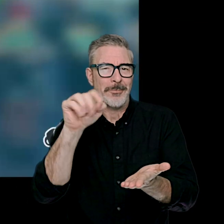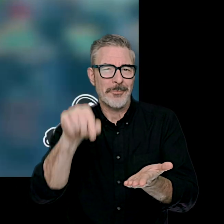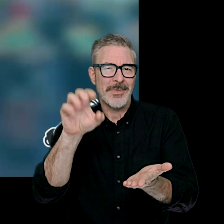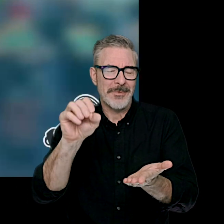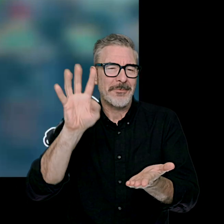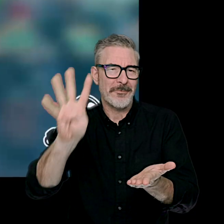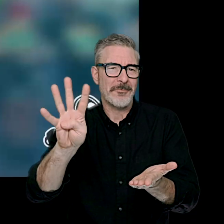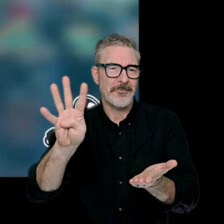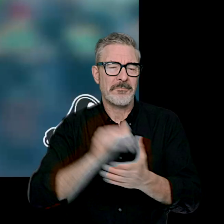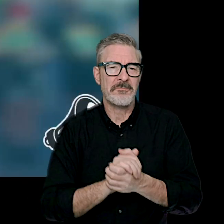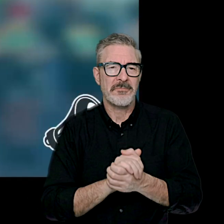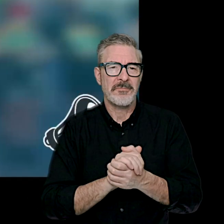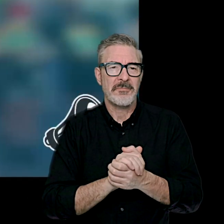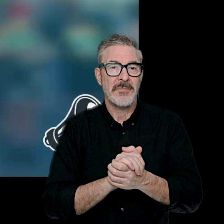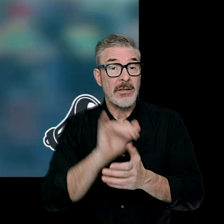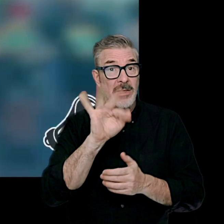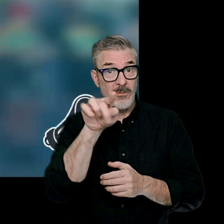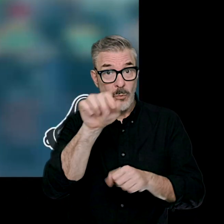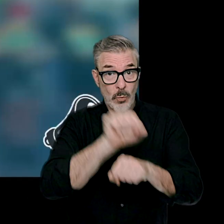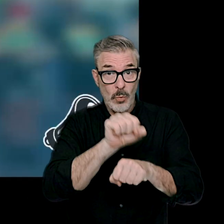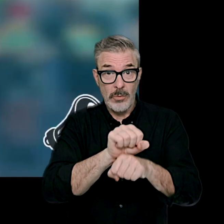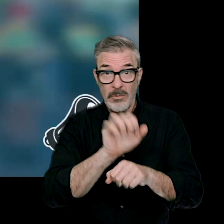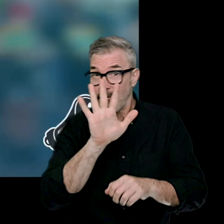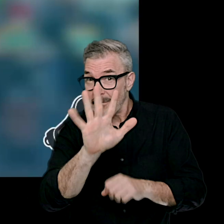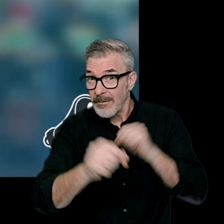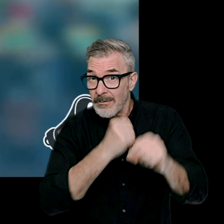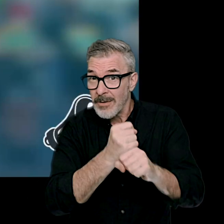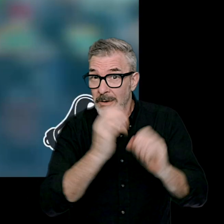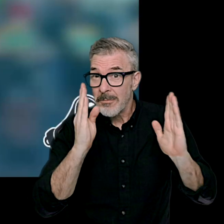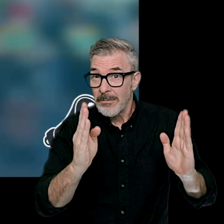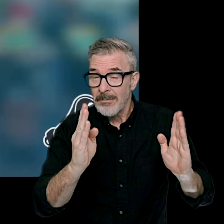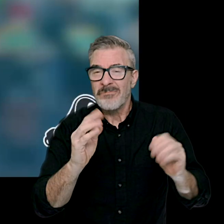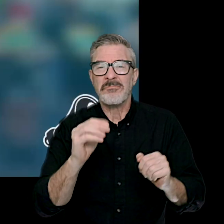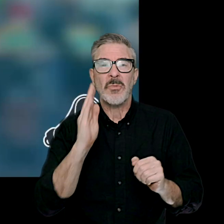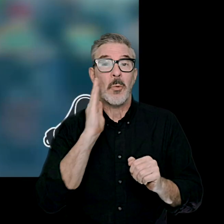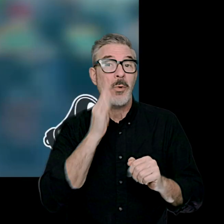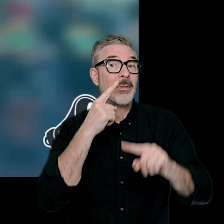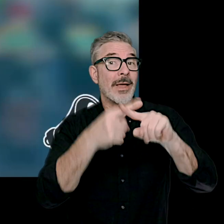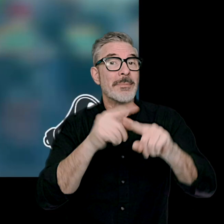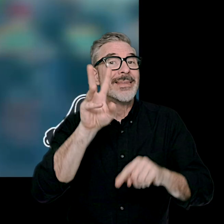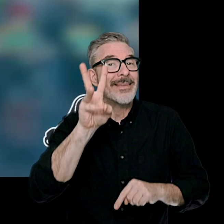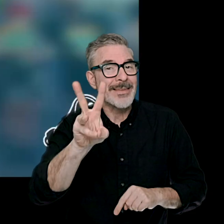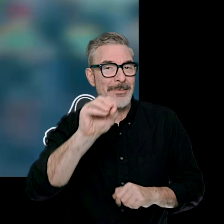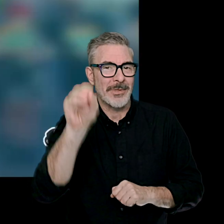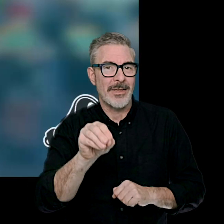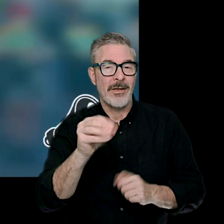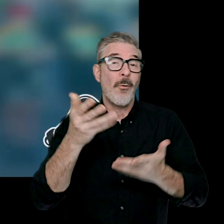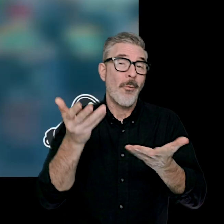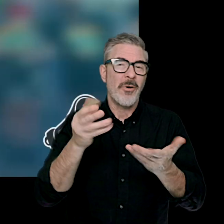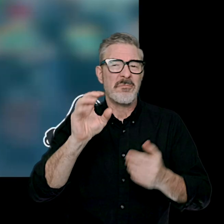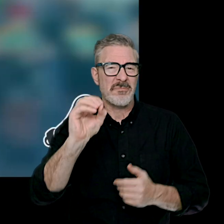it by 4%, or if you're on a calculator, 0.04.